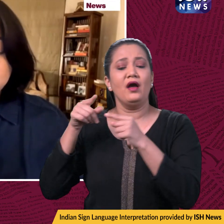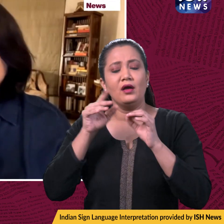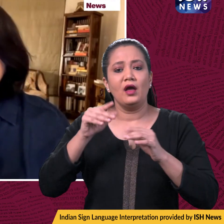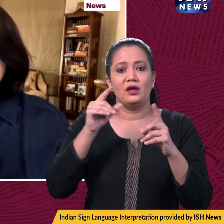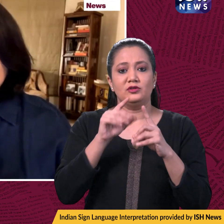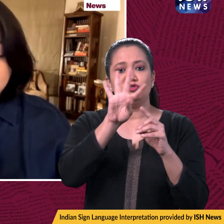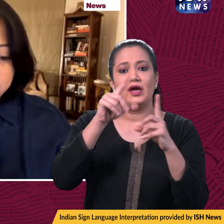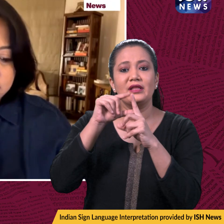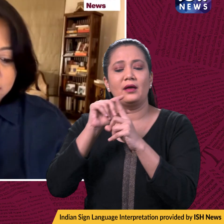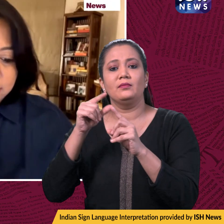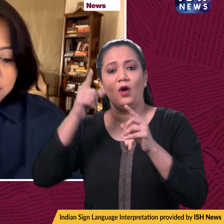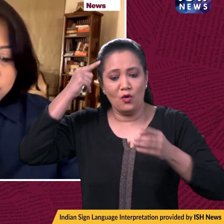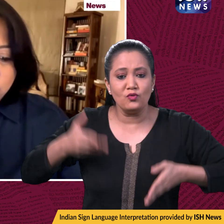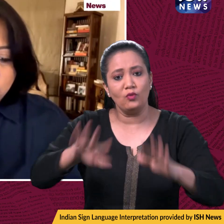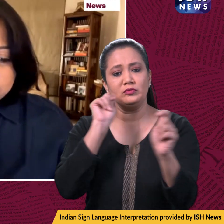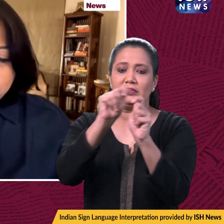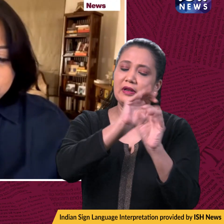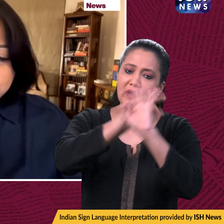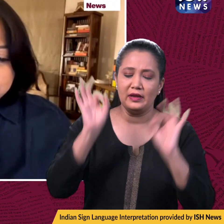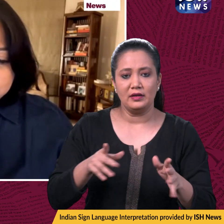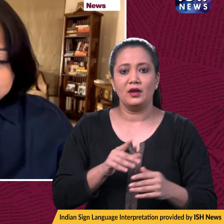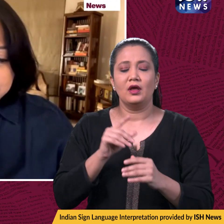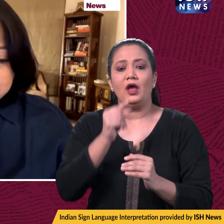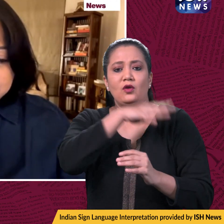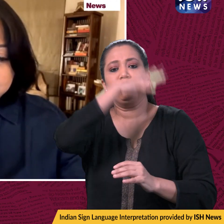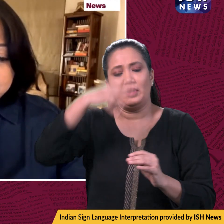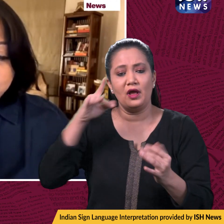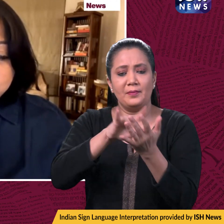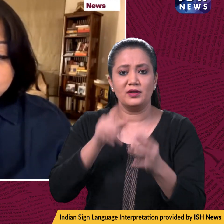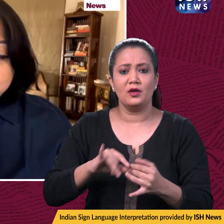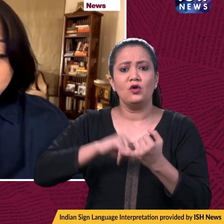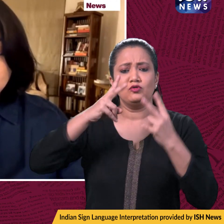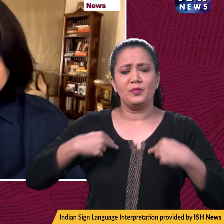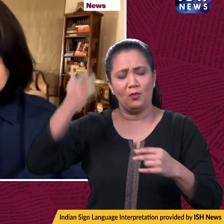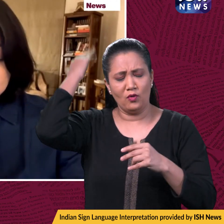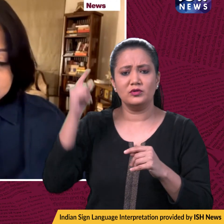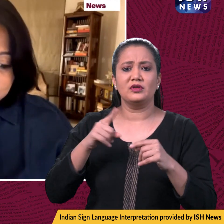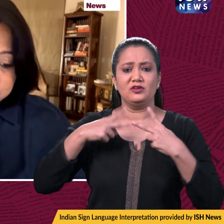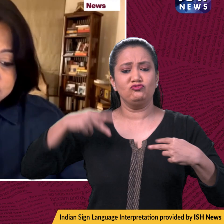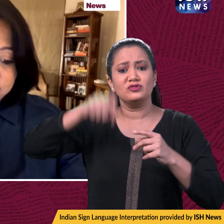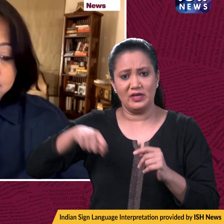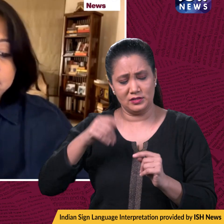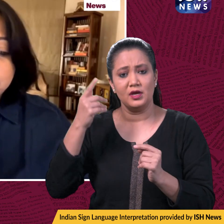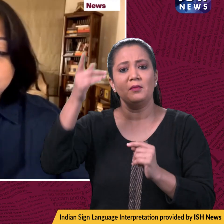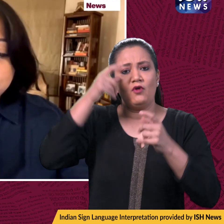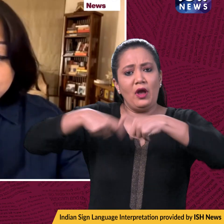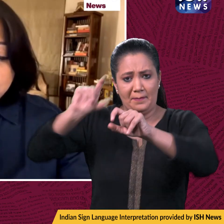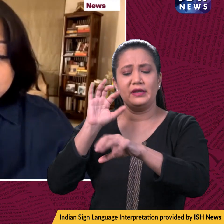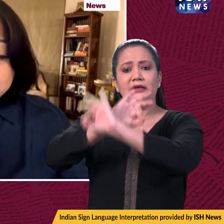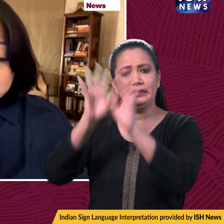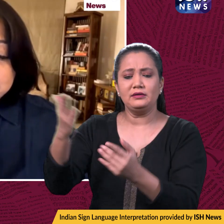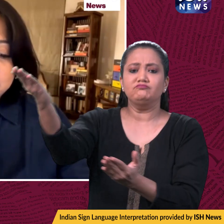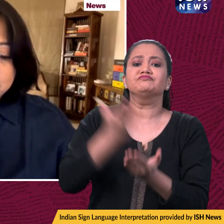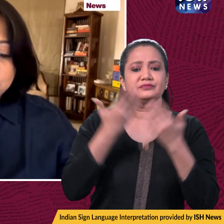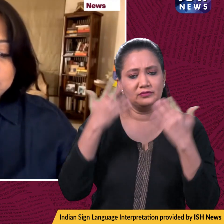road project in Uttarakhand. The court has constituted a committee led by former Supreme Court Judge Justice Sikri to